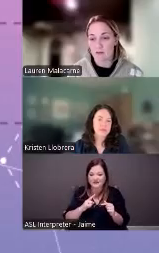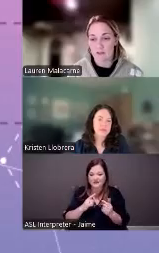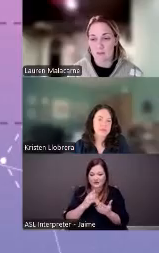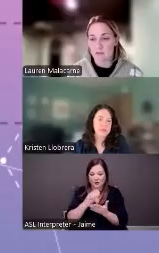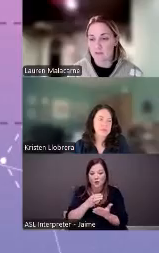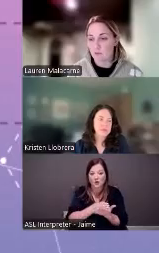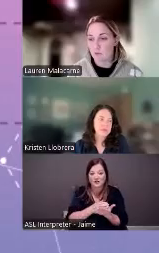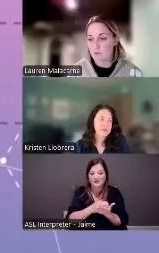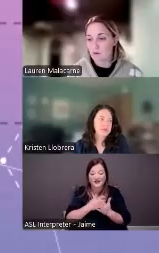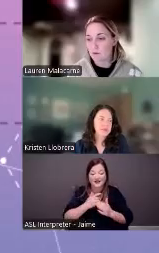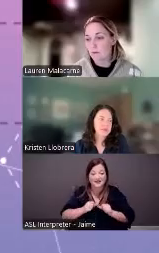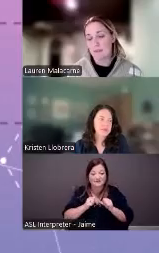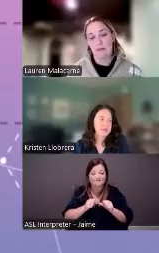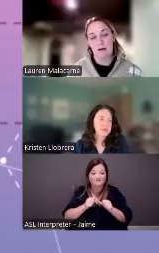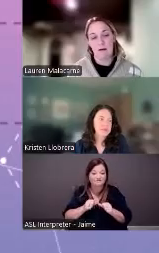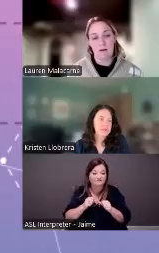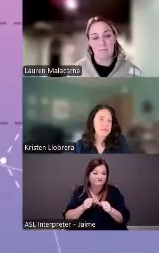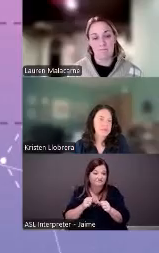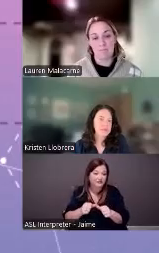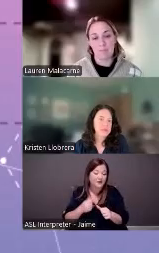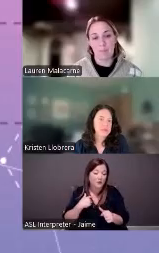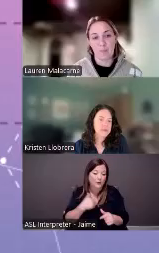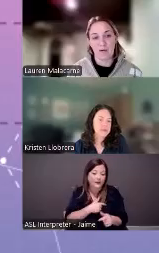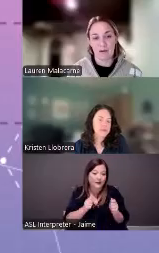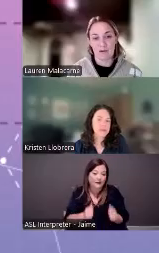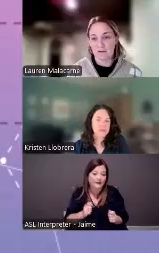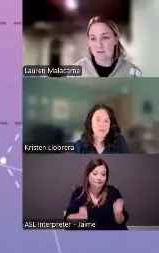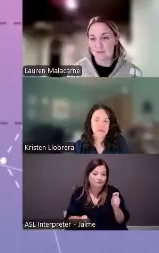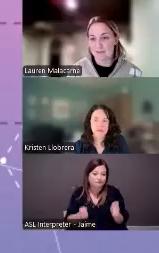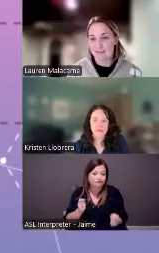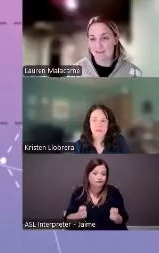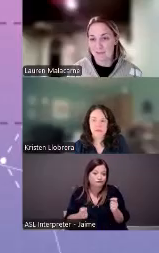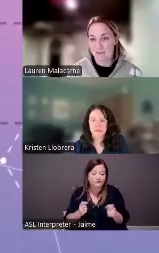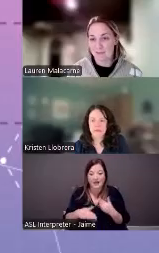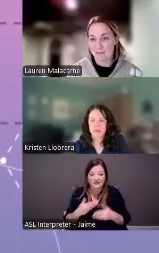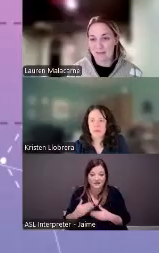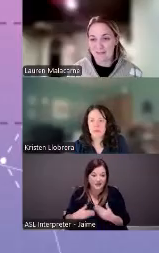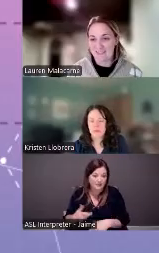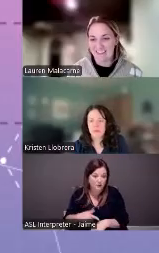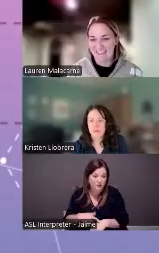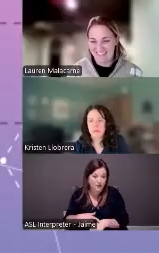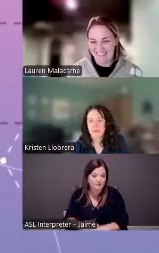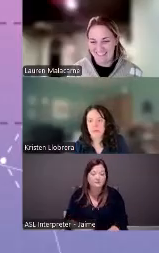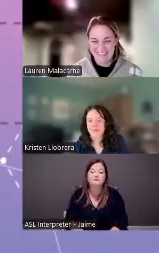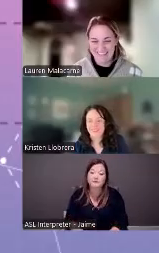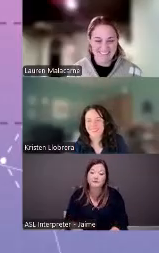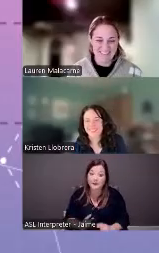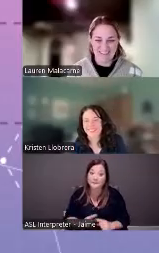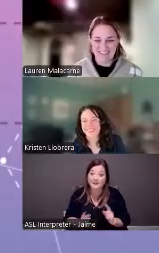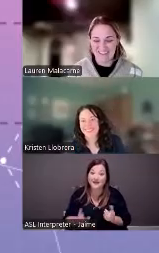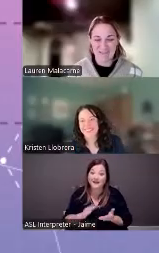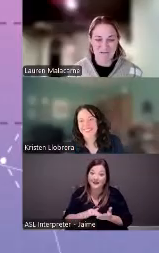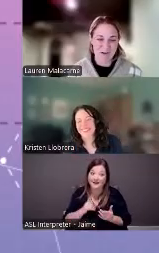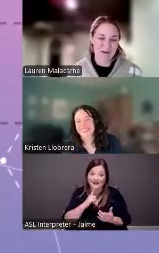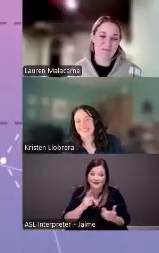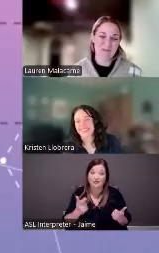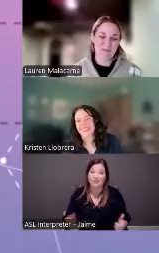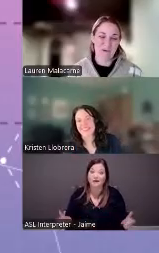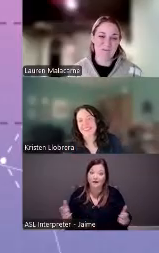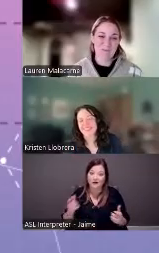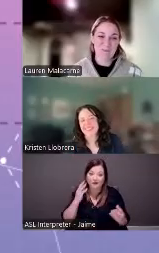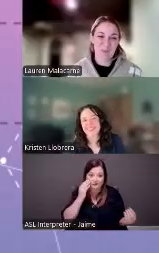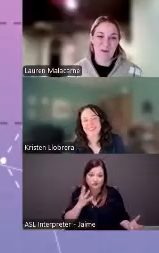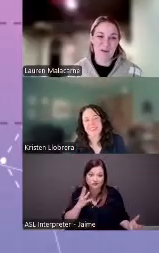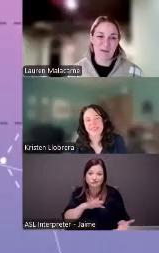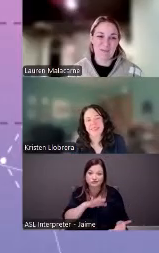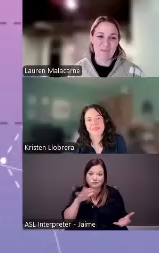we can adapt as time goes on. But again, it's a beast to try to get in order.